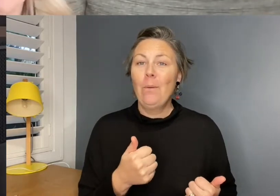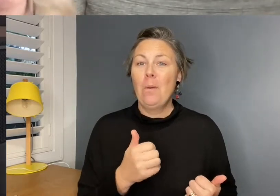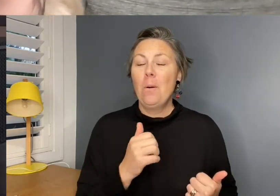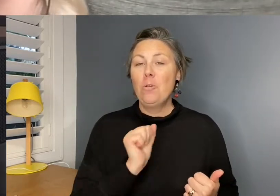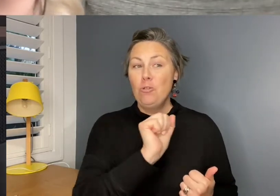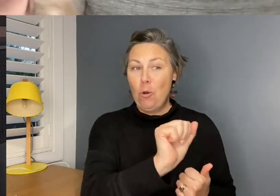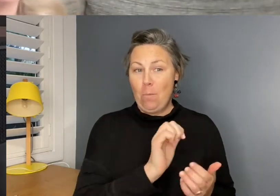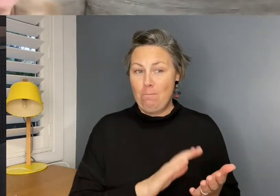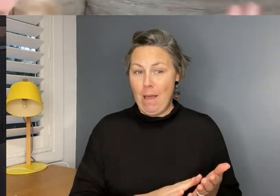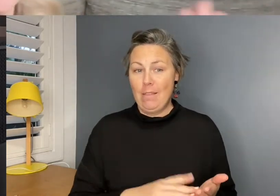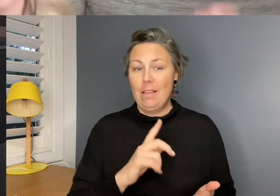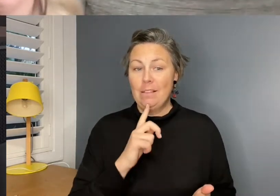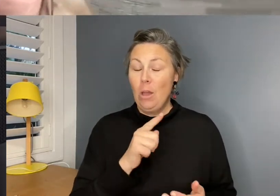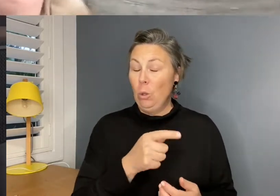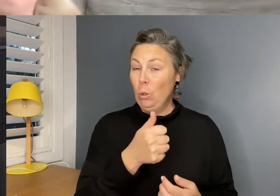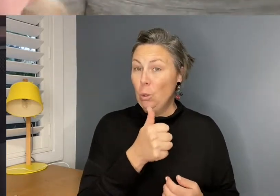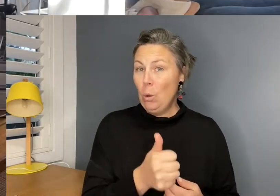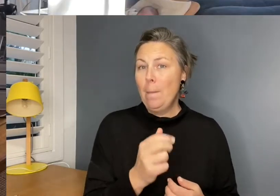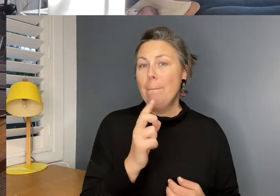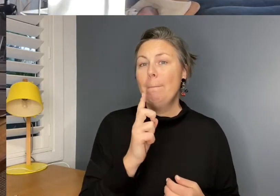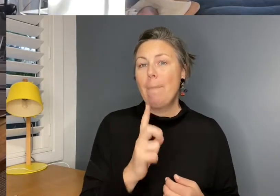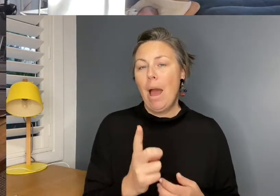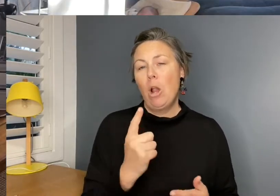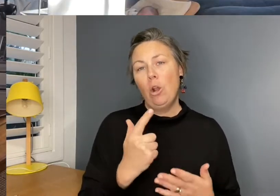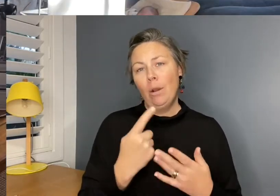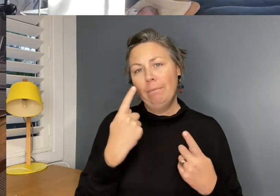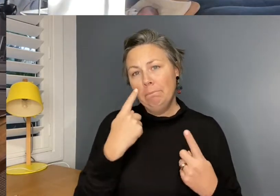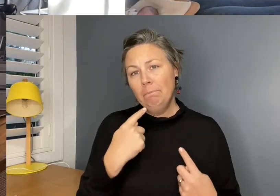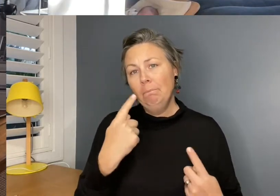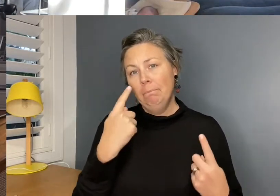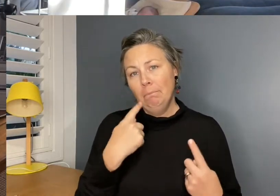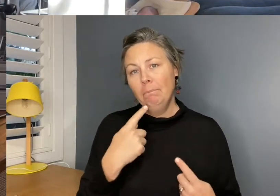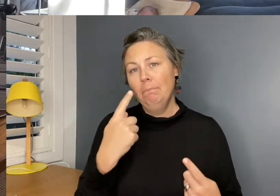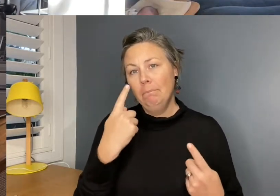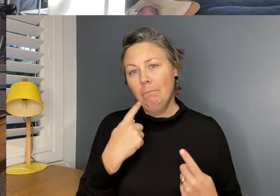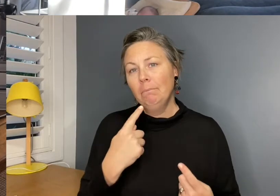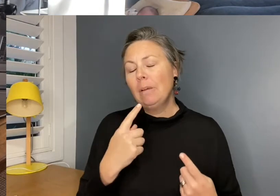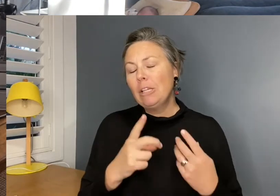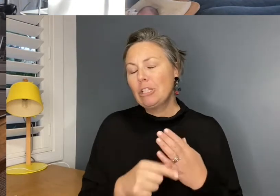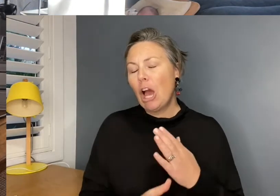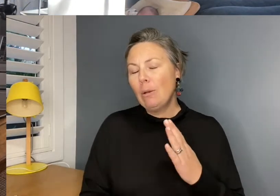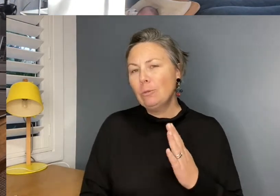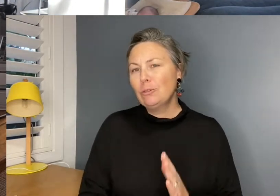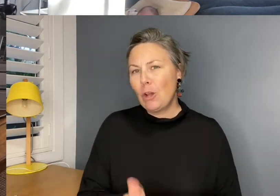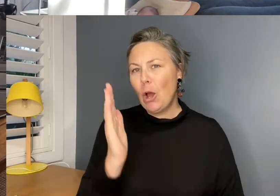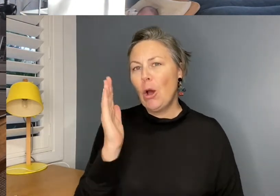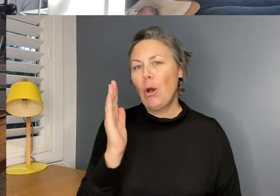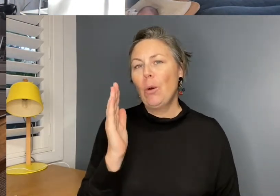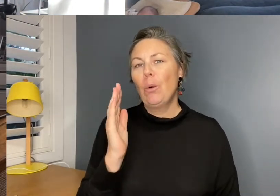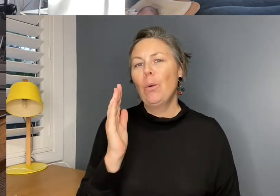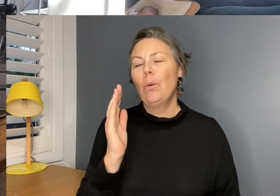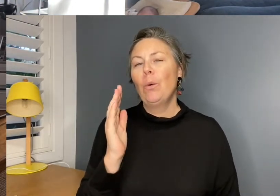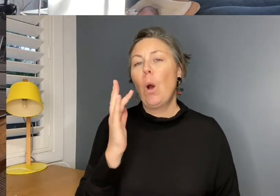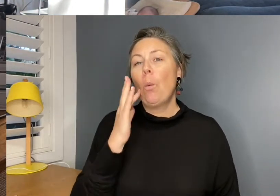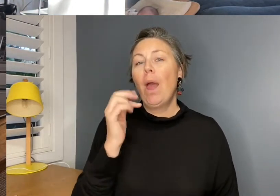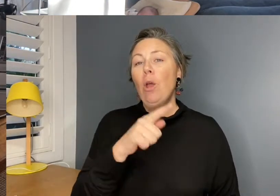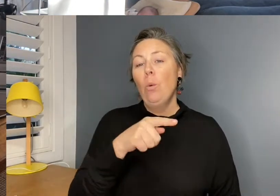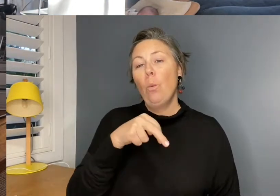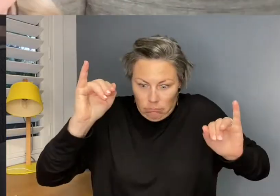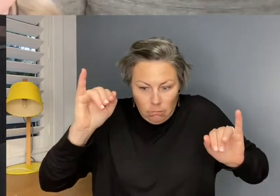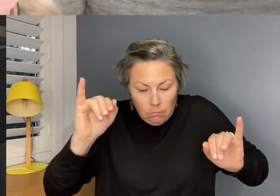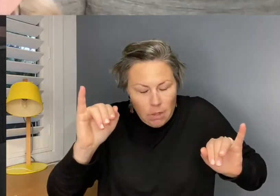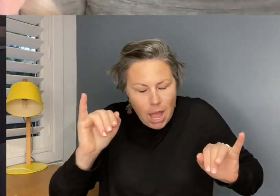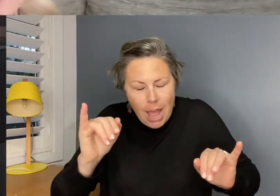still like, oh, maybe I don't need to go yet. No, oh God. And like, pretty much that's what I got from it. Yeah, see, there you go. I can't even really remember